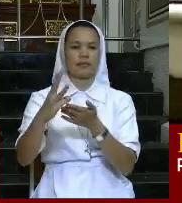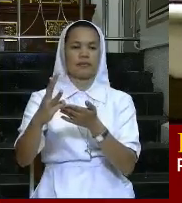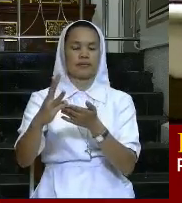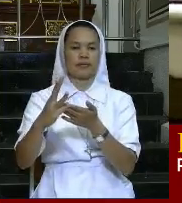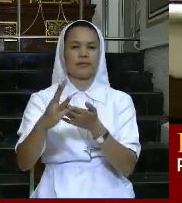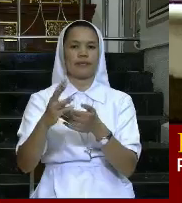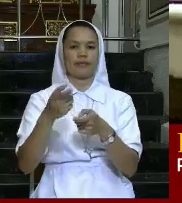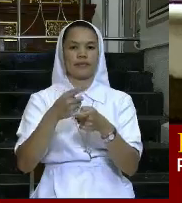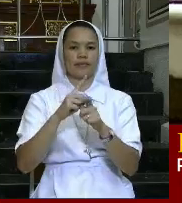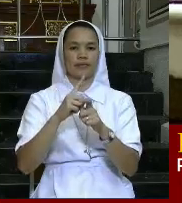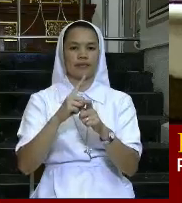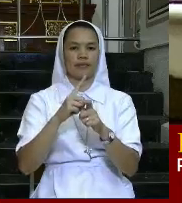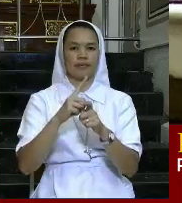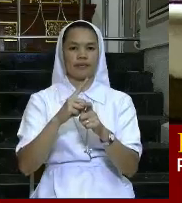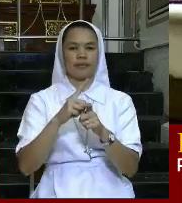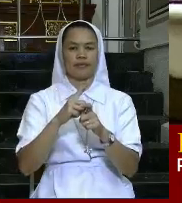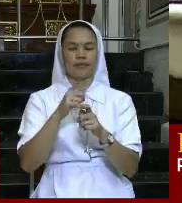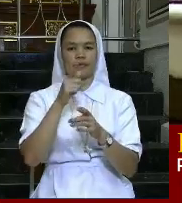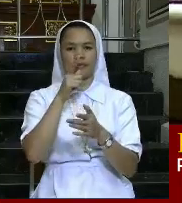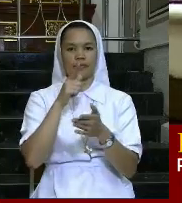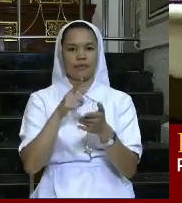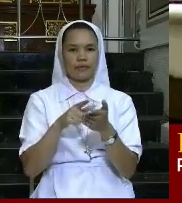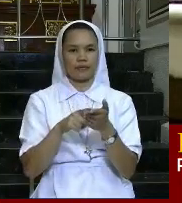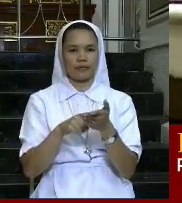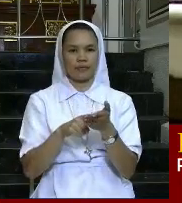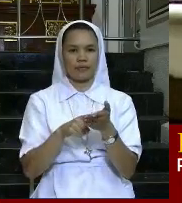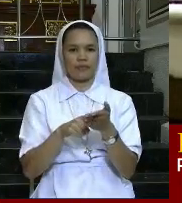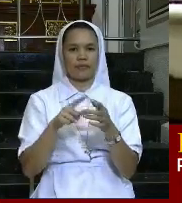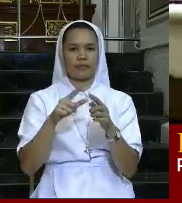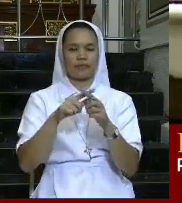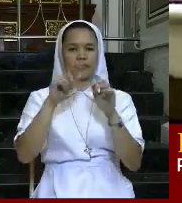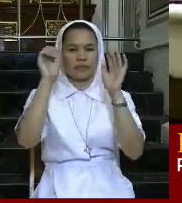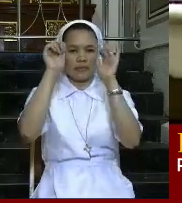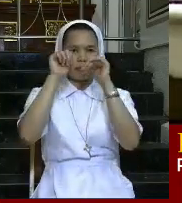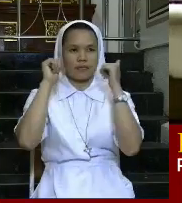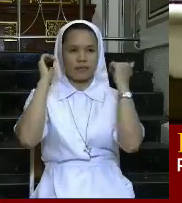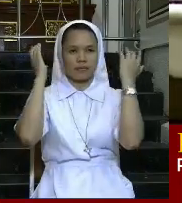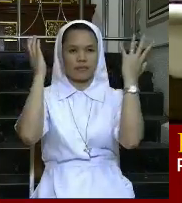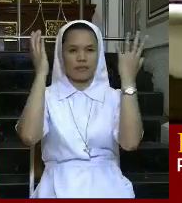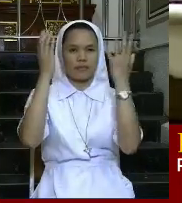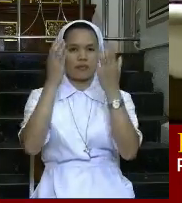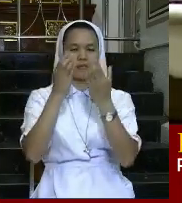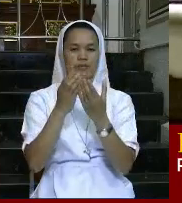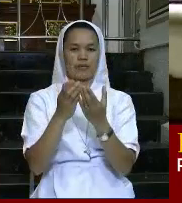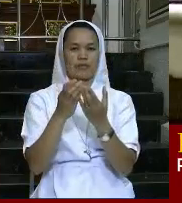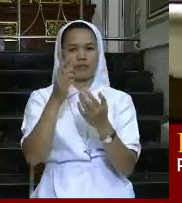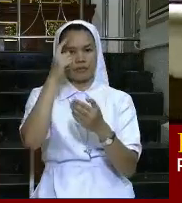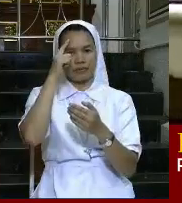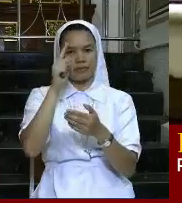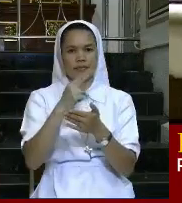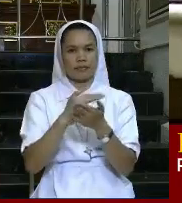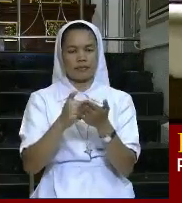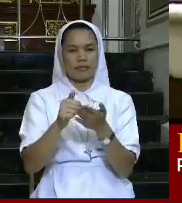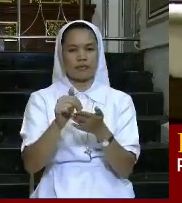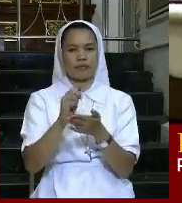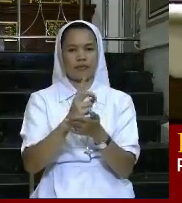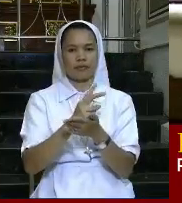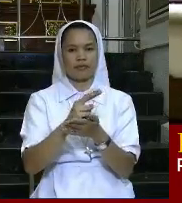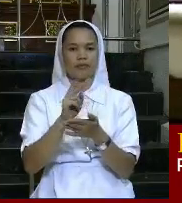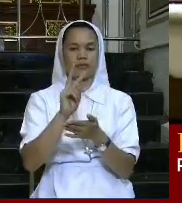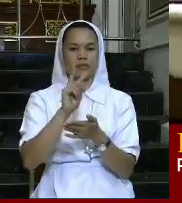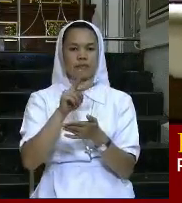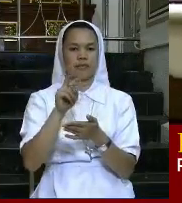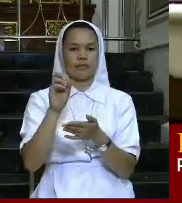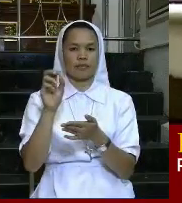Pastoral letter for all the faithful and religious in the Archdiocese of Cáceres for the Holy Week 2020.